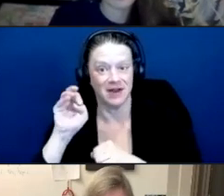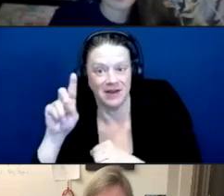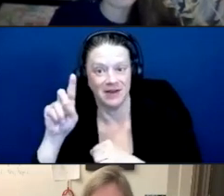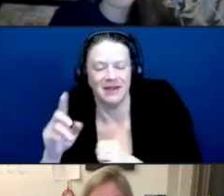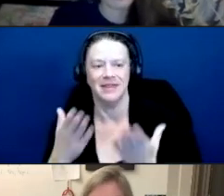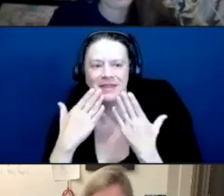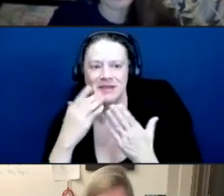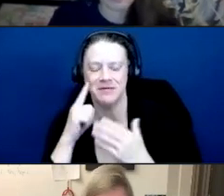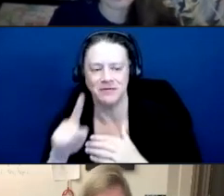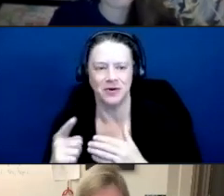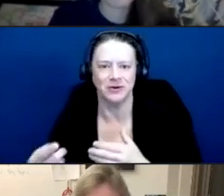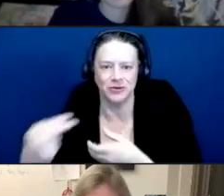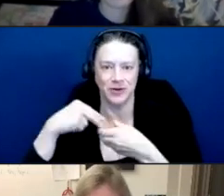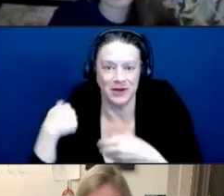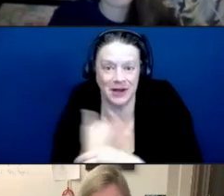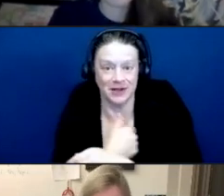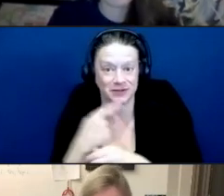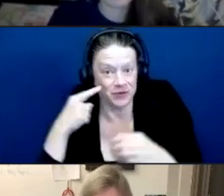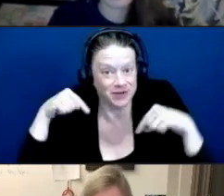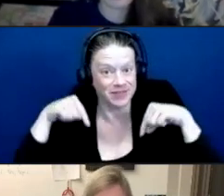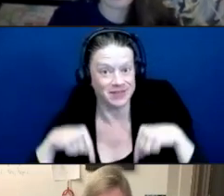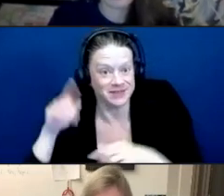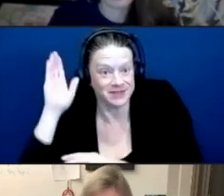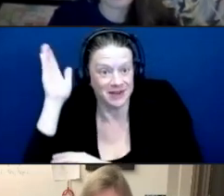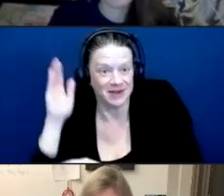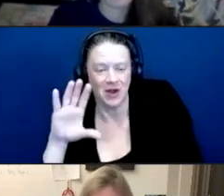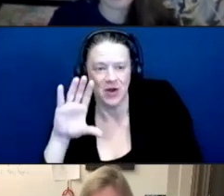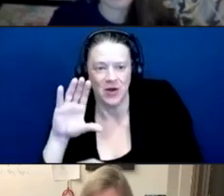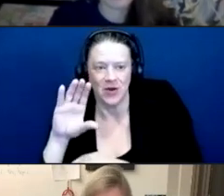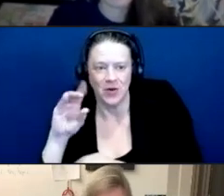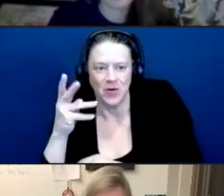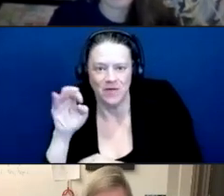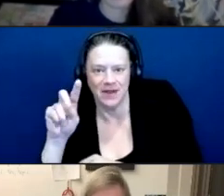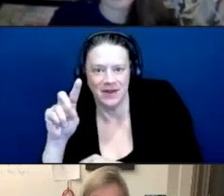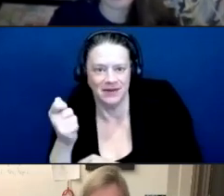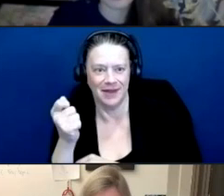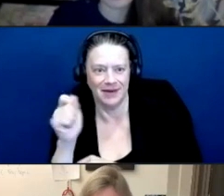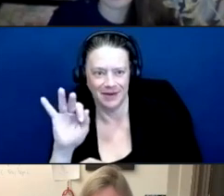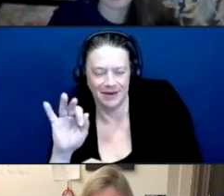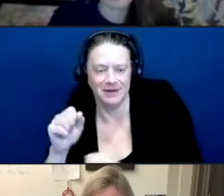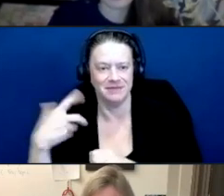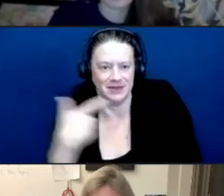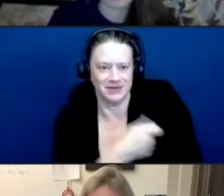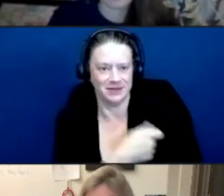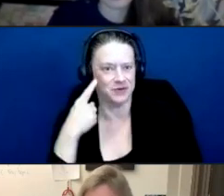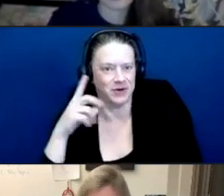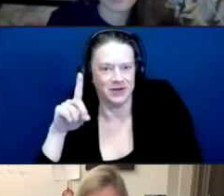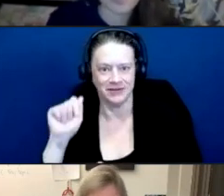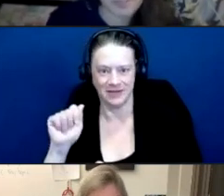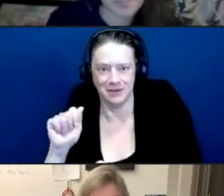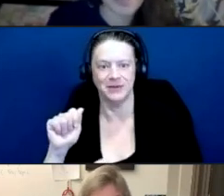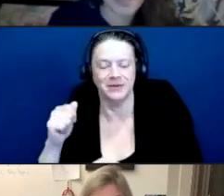Spinazzi. This is brought to you by the California Parent Training Information Centers, DREDF, in